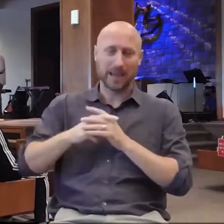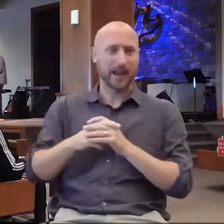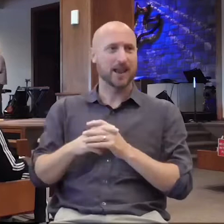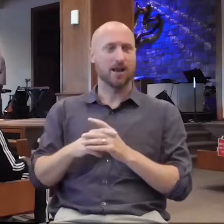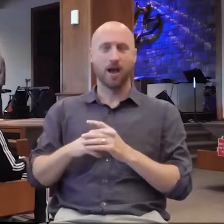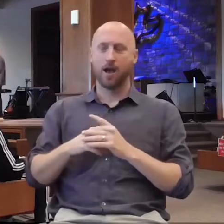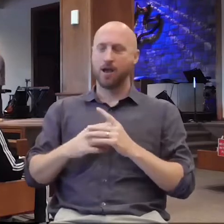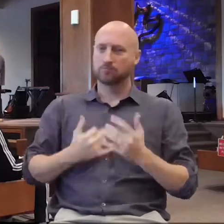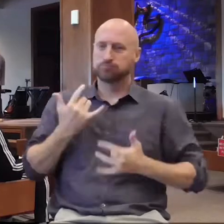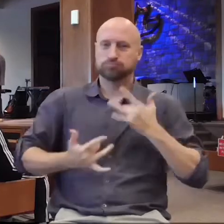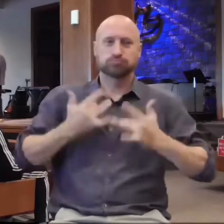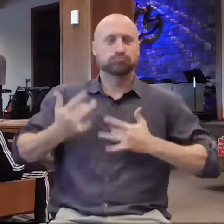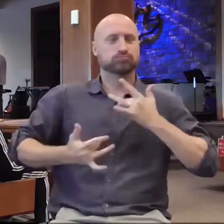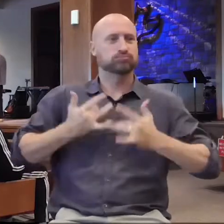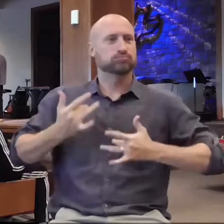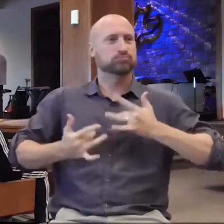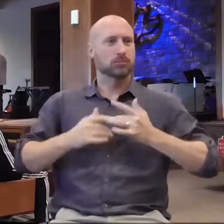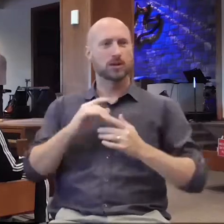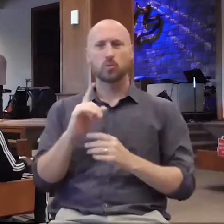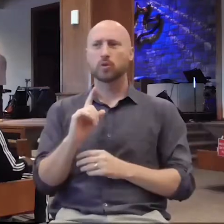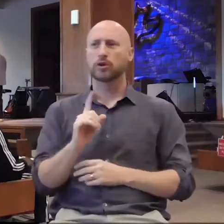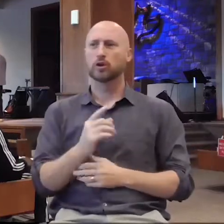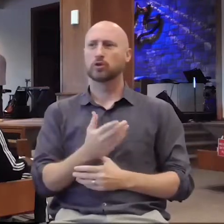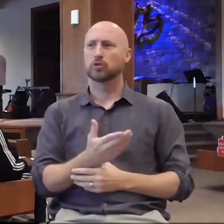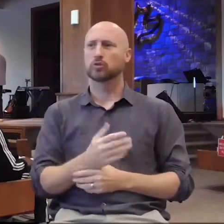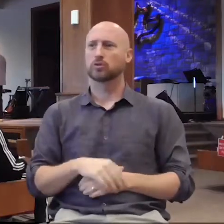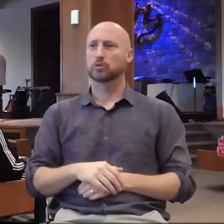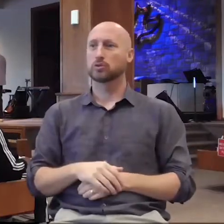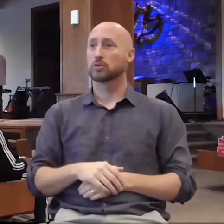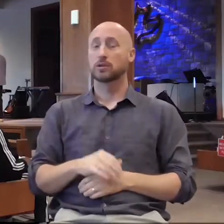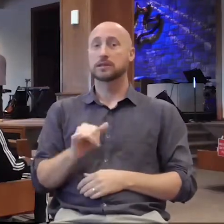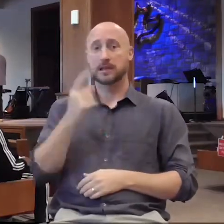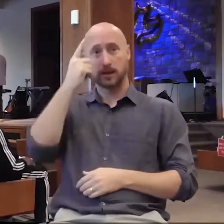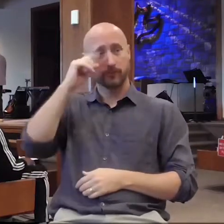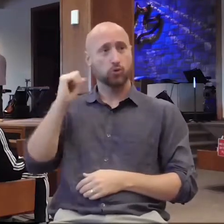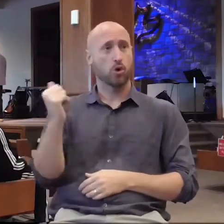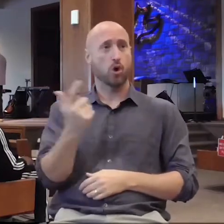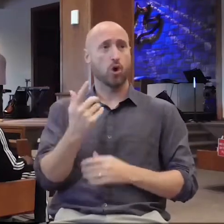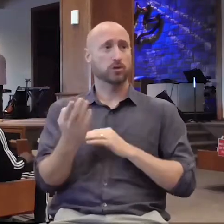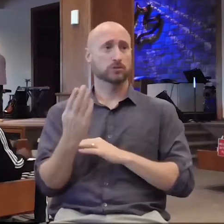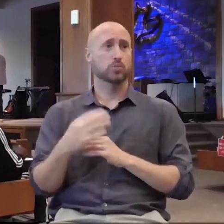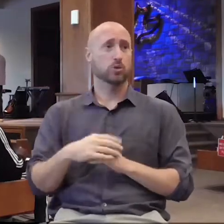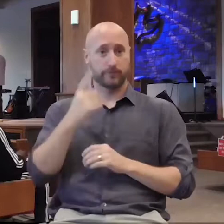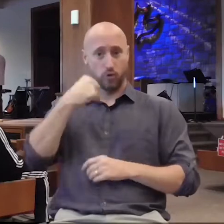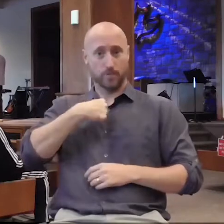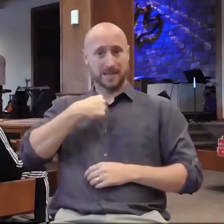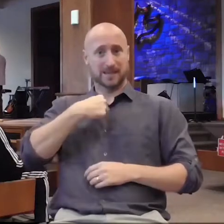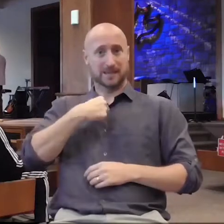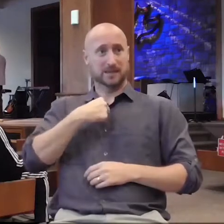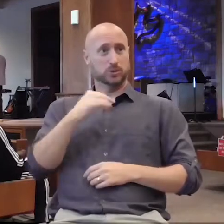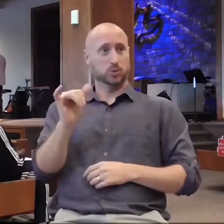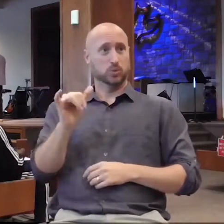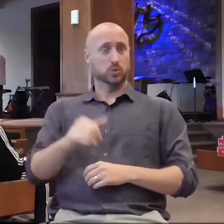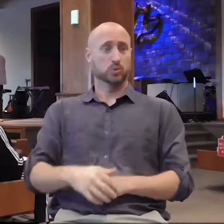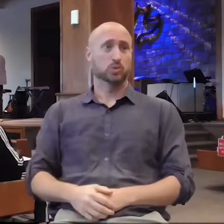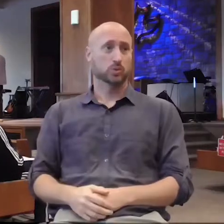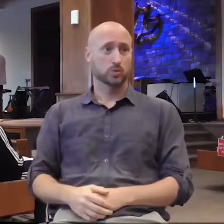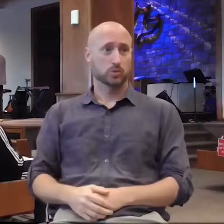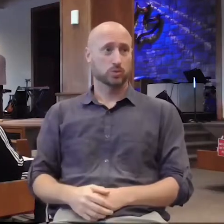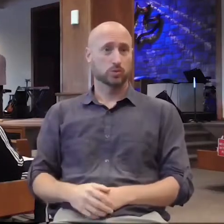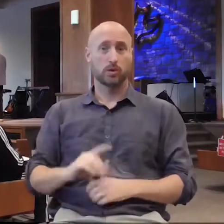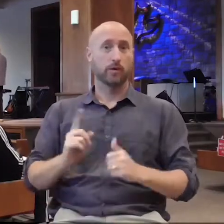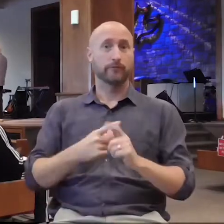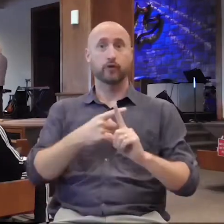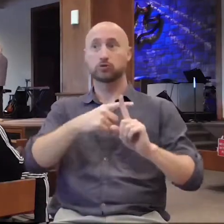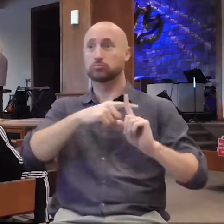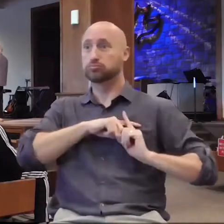put you in motion? Look, this is for all of us to think this morning. For me, we first got